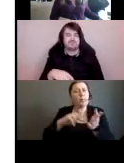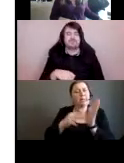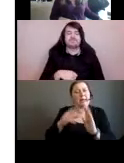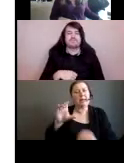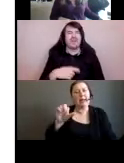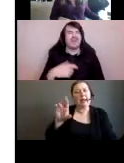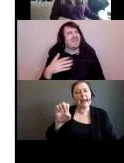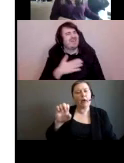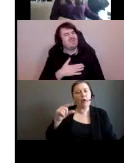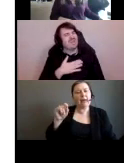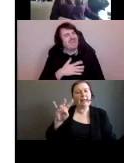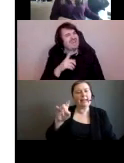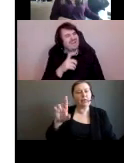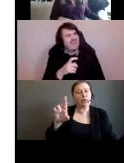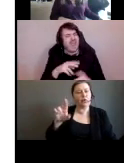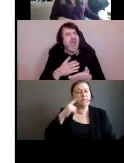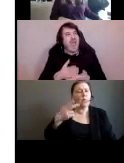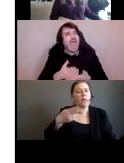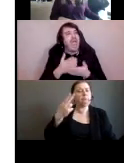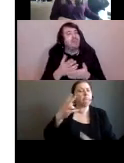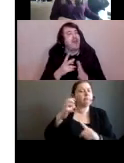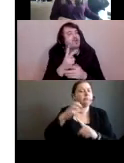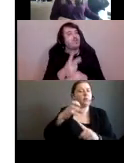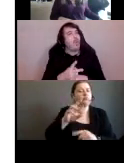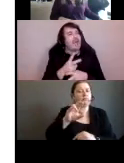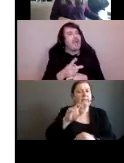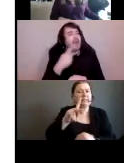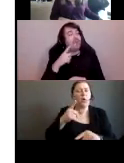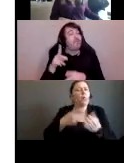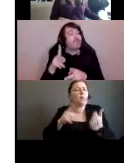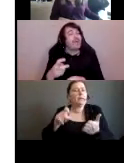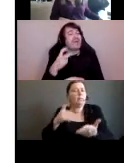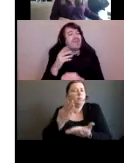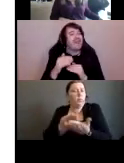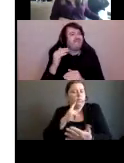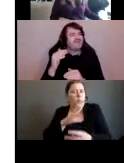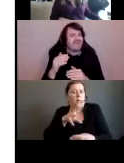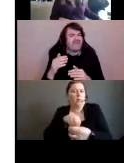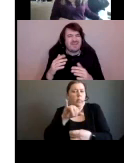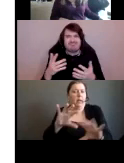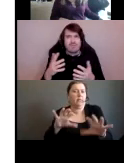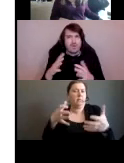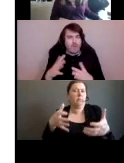highest risk? What is needed to prove when we fit into that category?